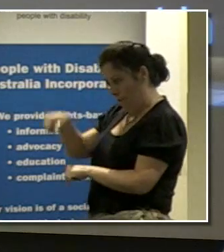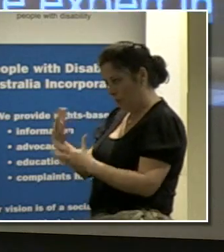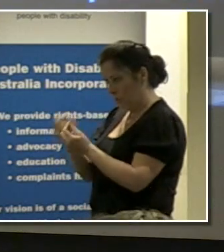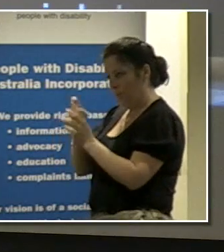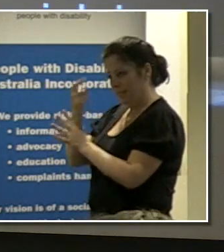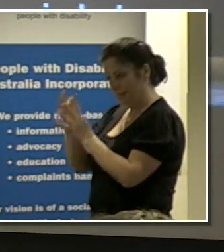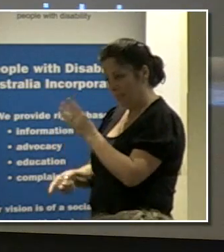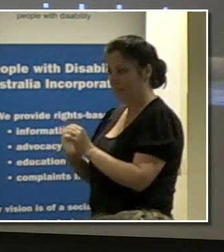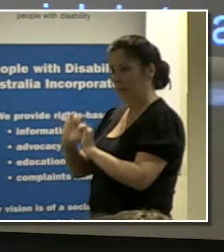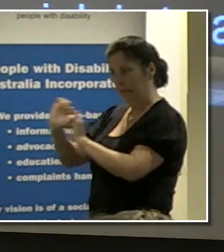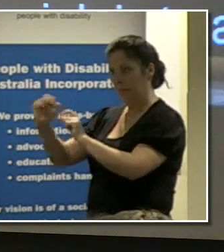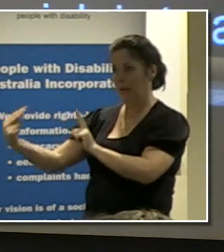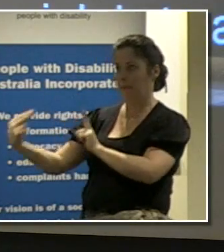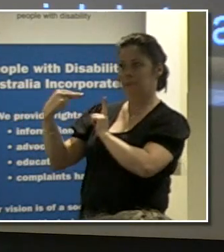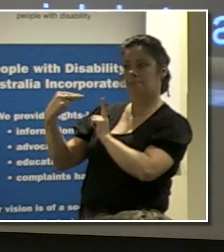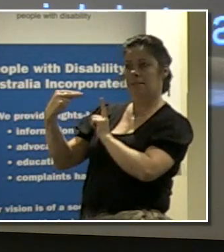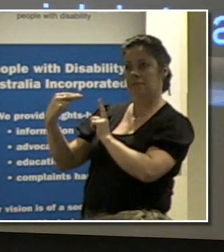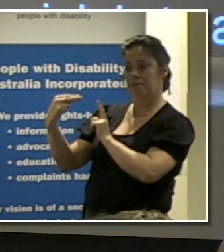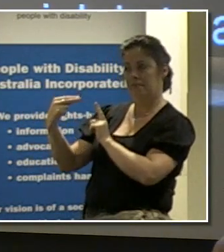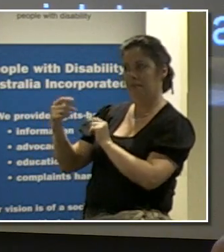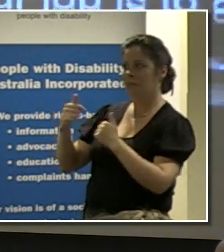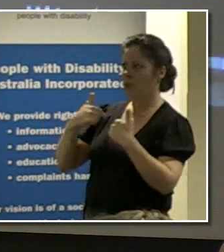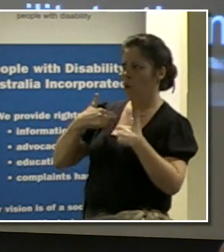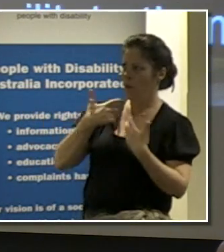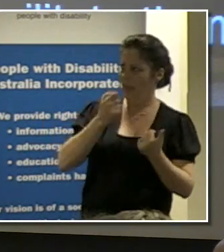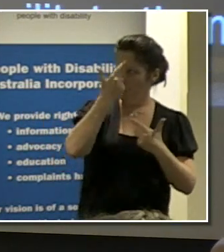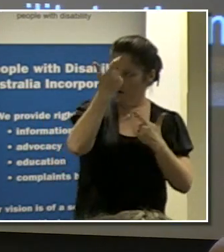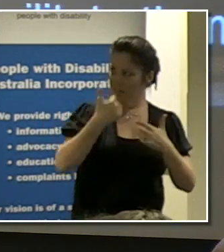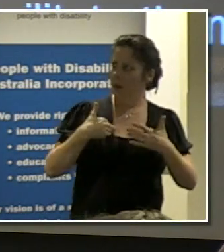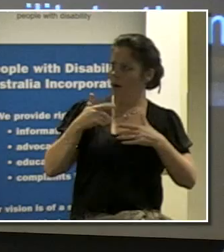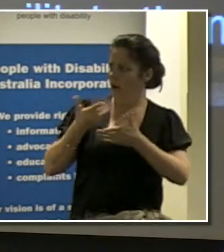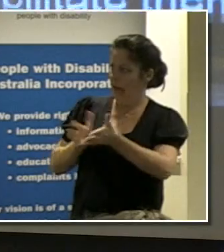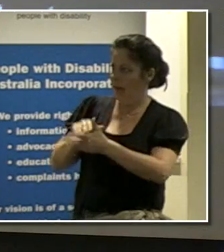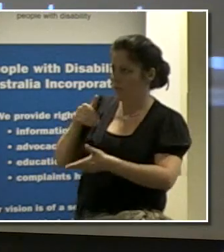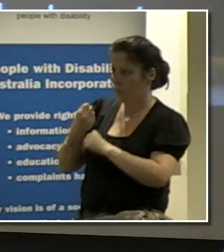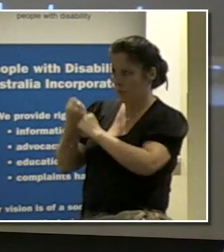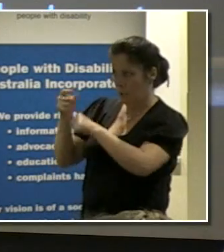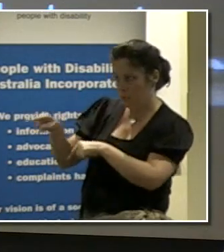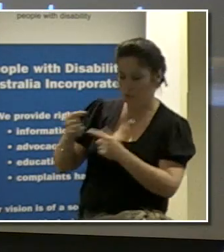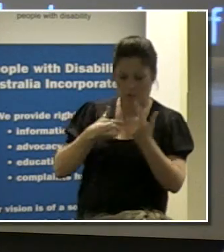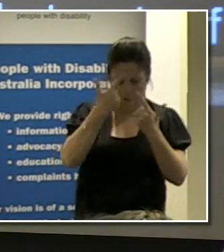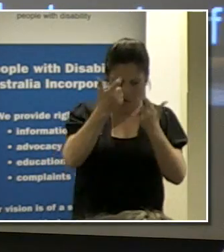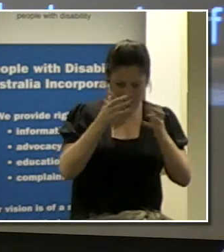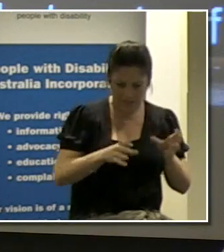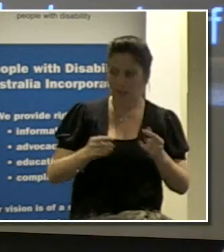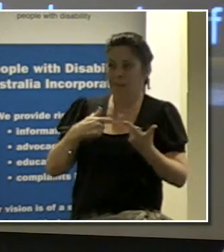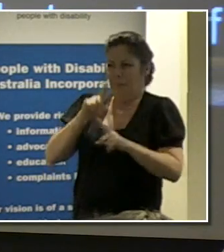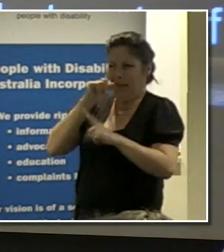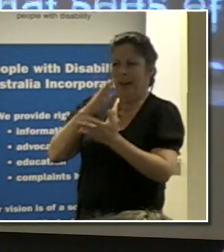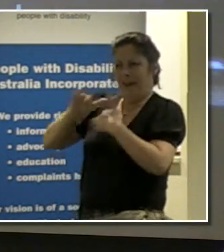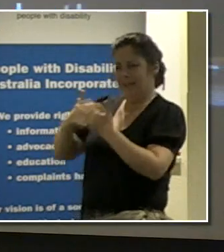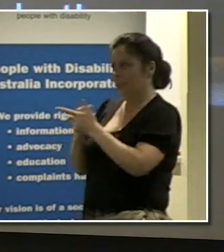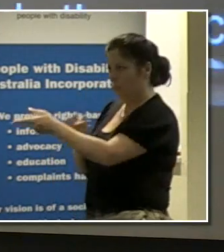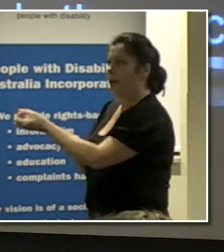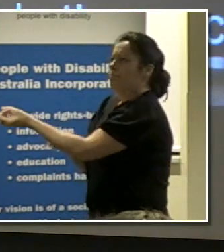understand what sort of supports might help them achieve their goals. So three takeouts from me, other